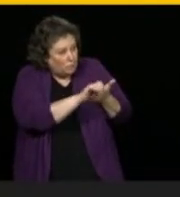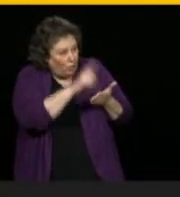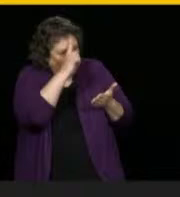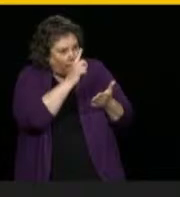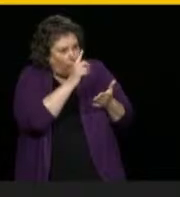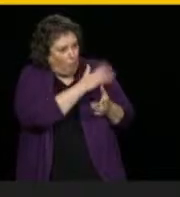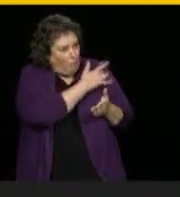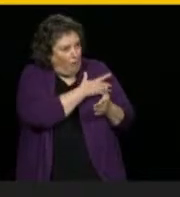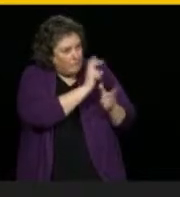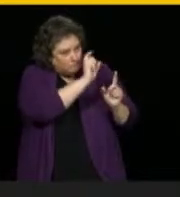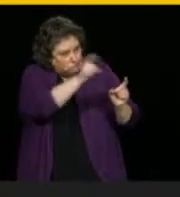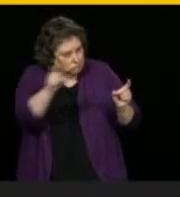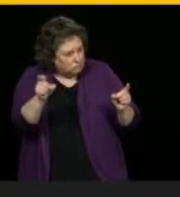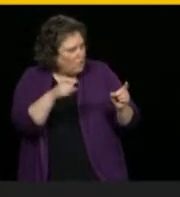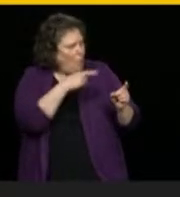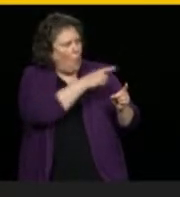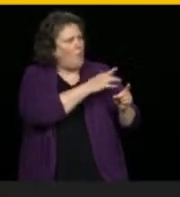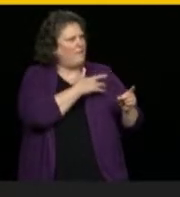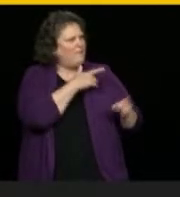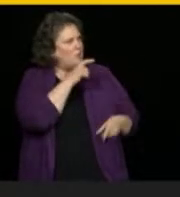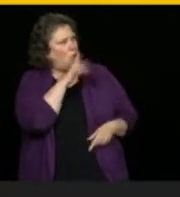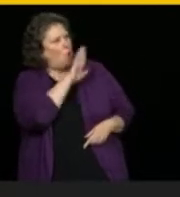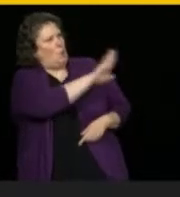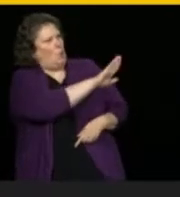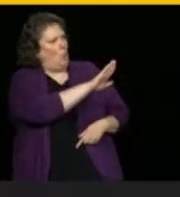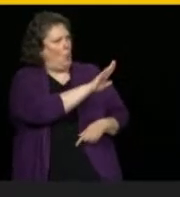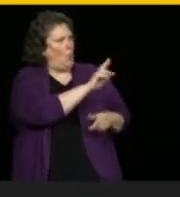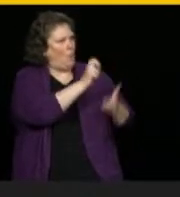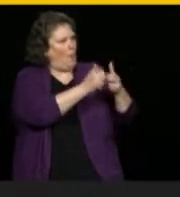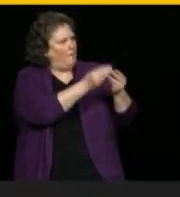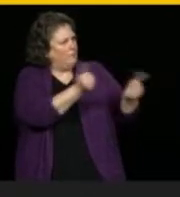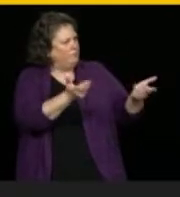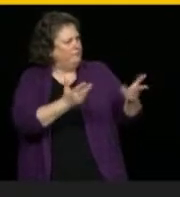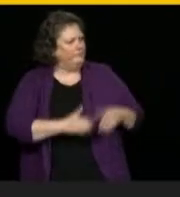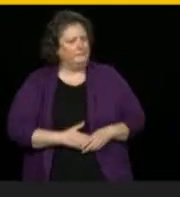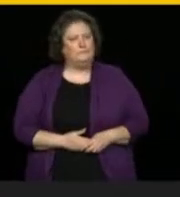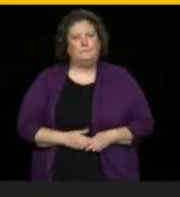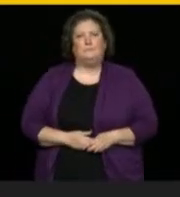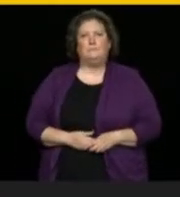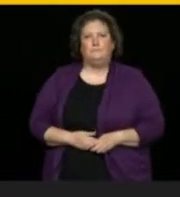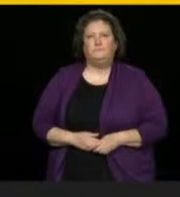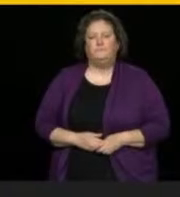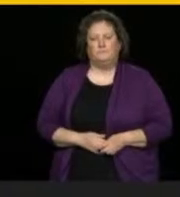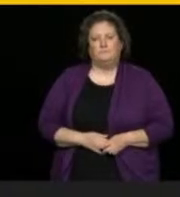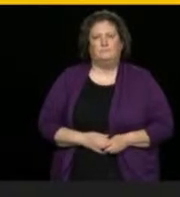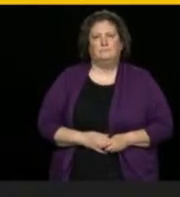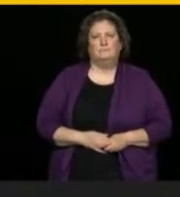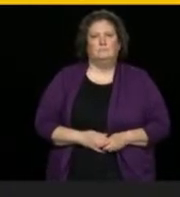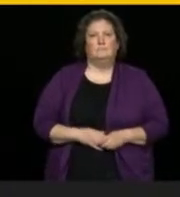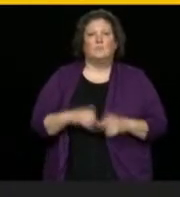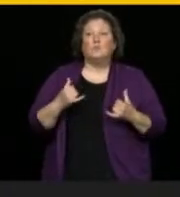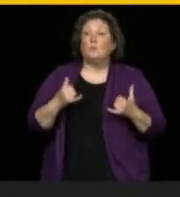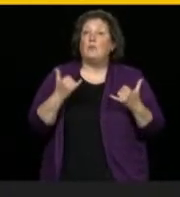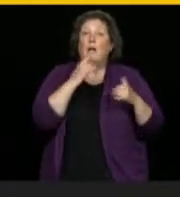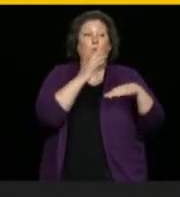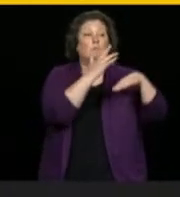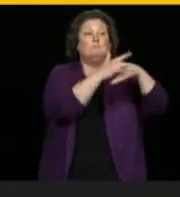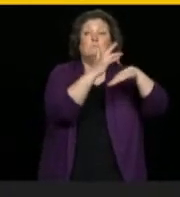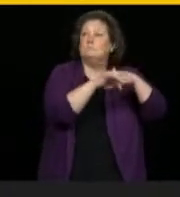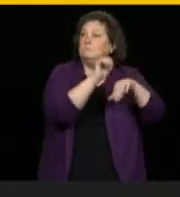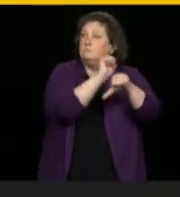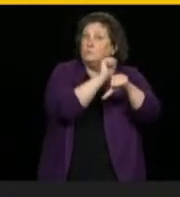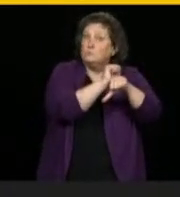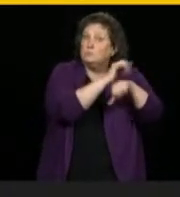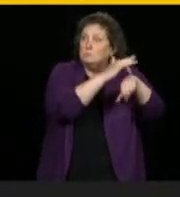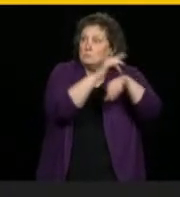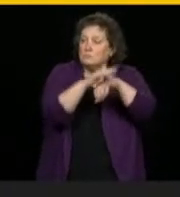problem to solve? I think as we look at creating jobs and creating economic growth across the economy, we